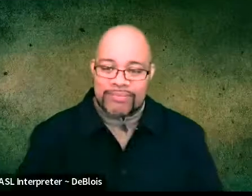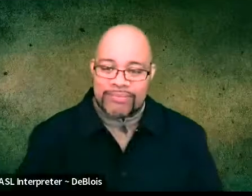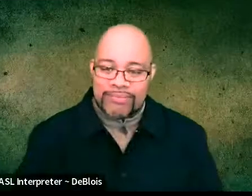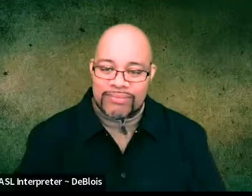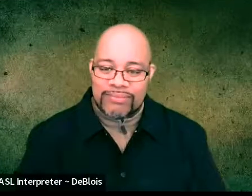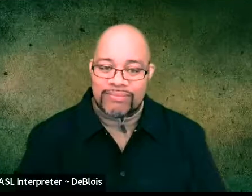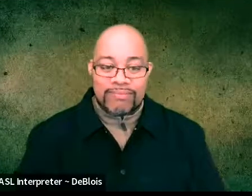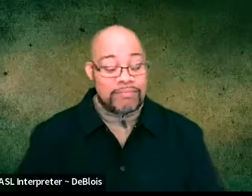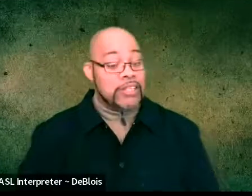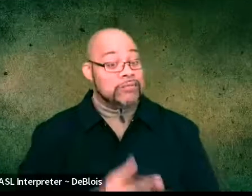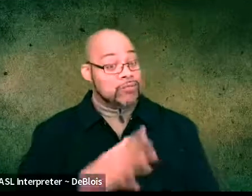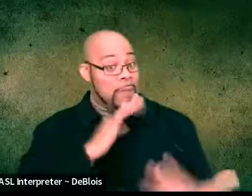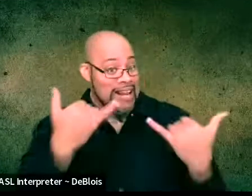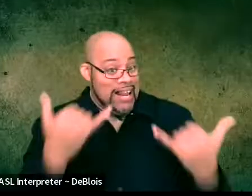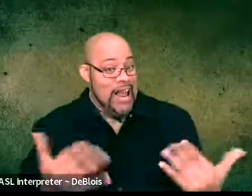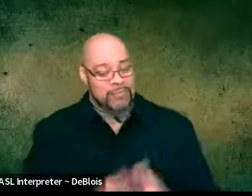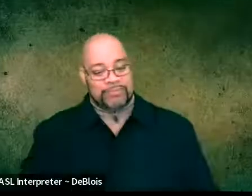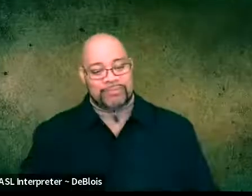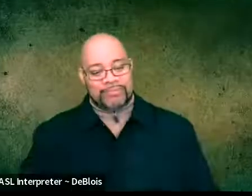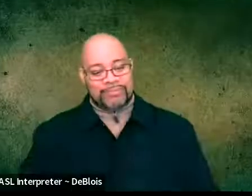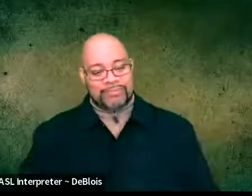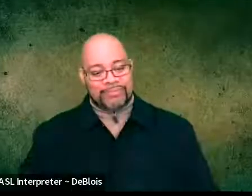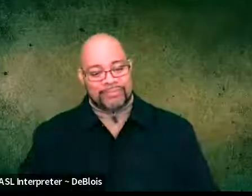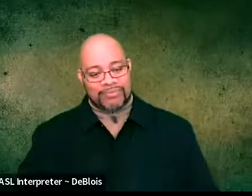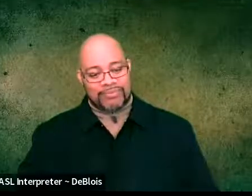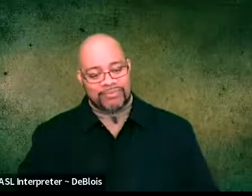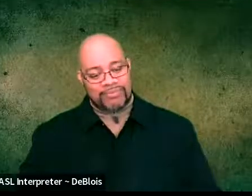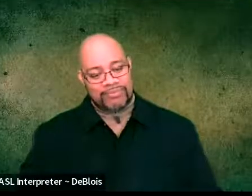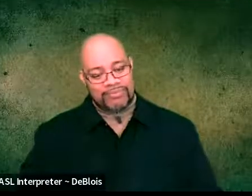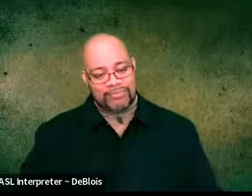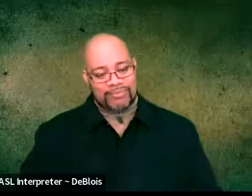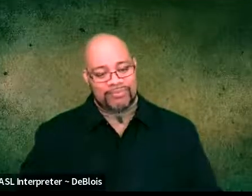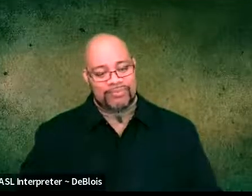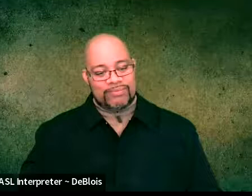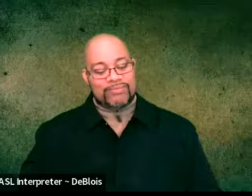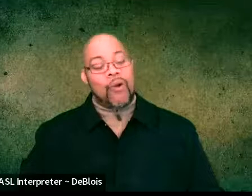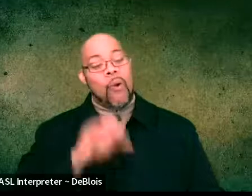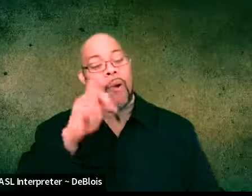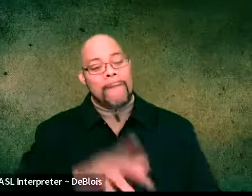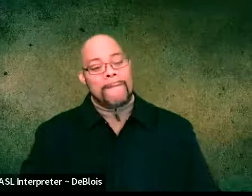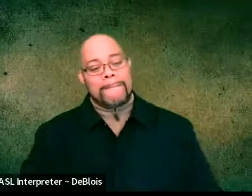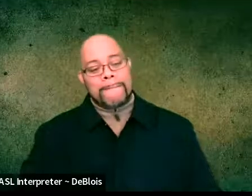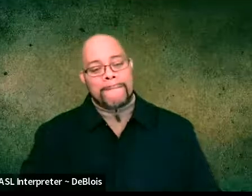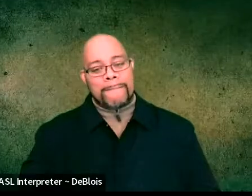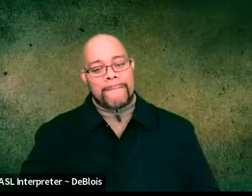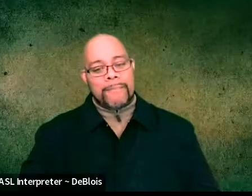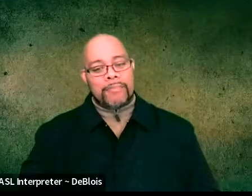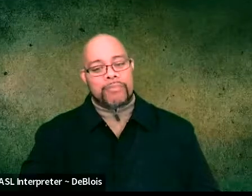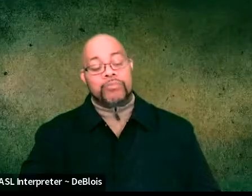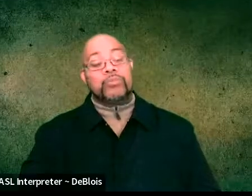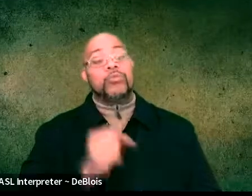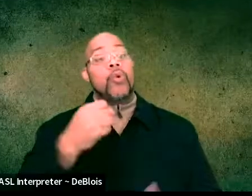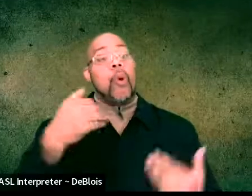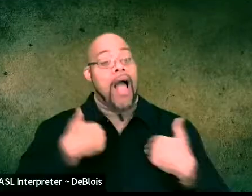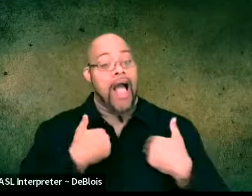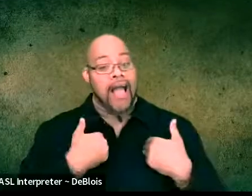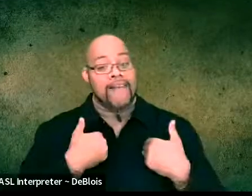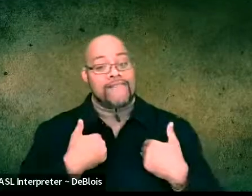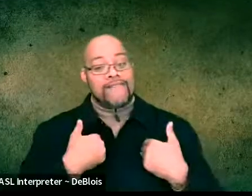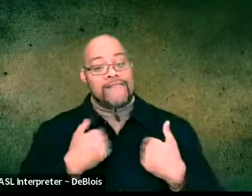Well, let's talk about it. All right. So there is